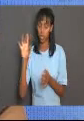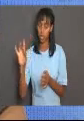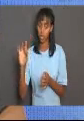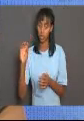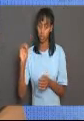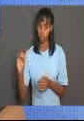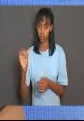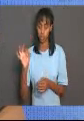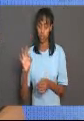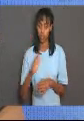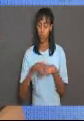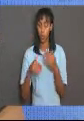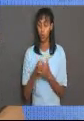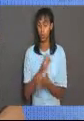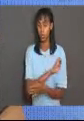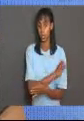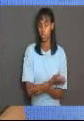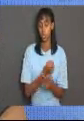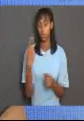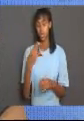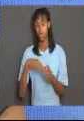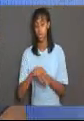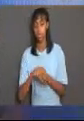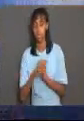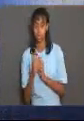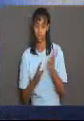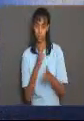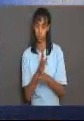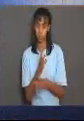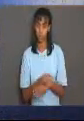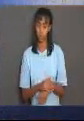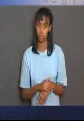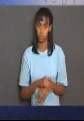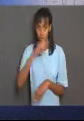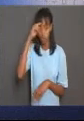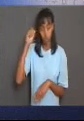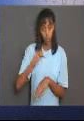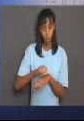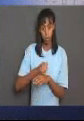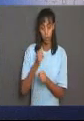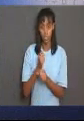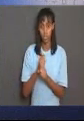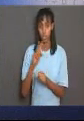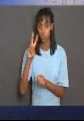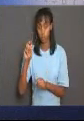34.8% of all the energy used in the world. Coal makes up